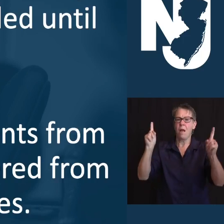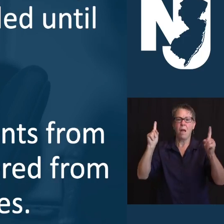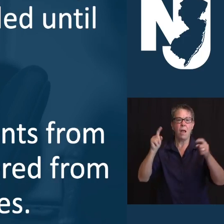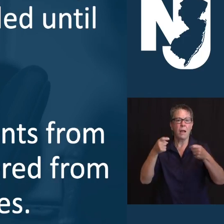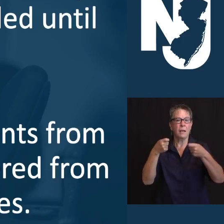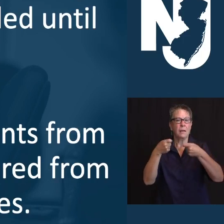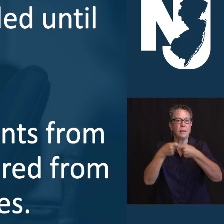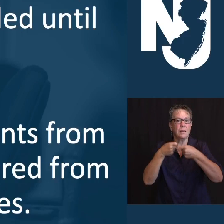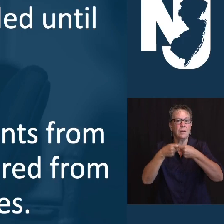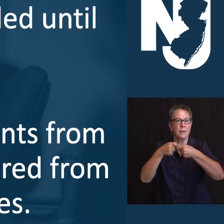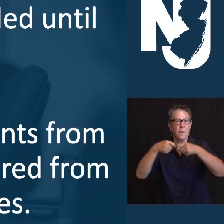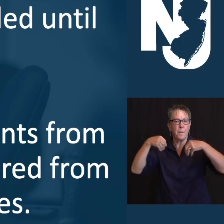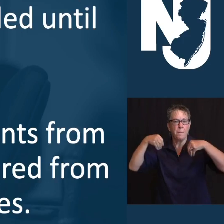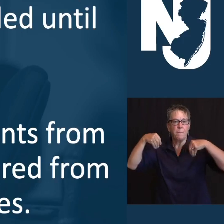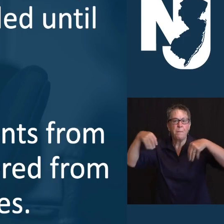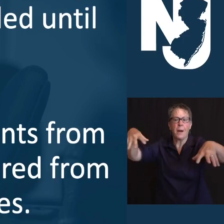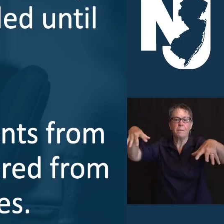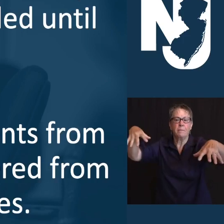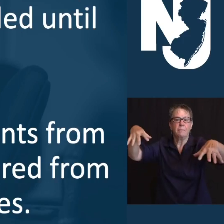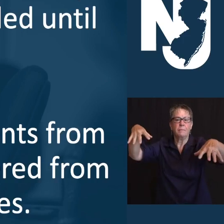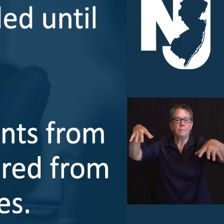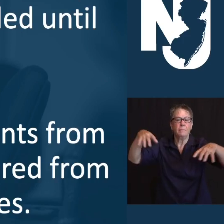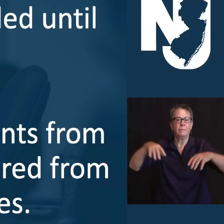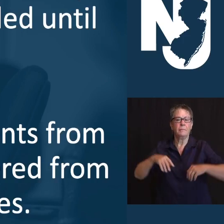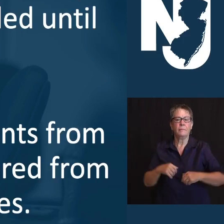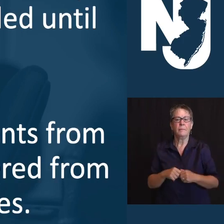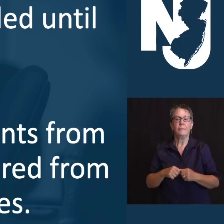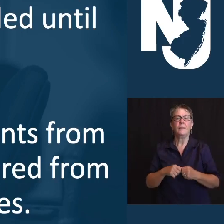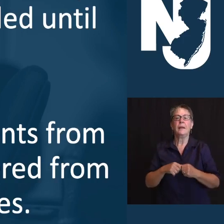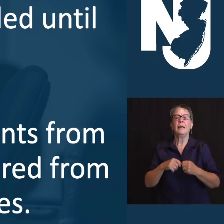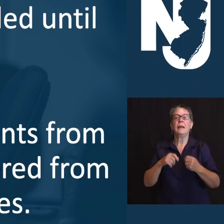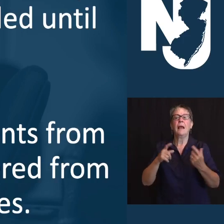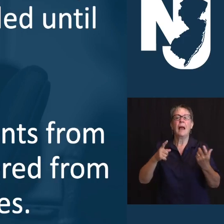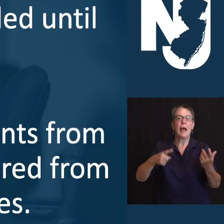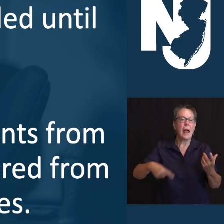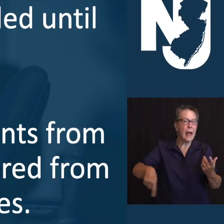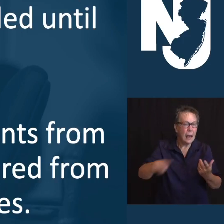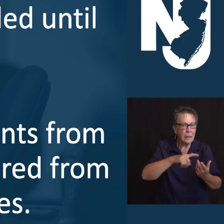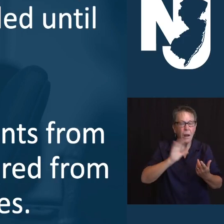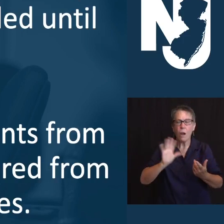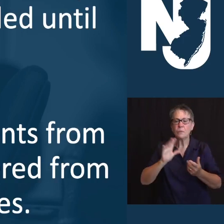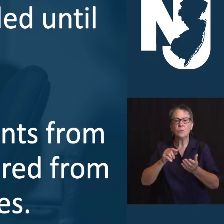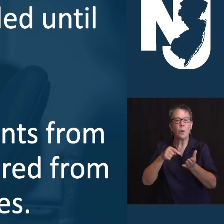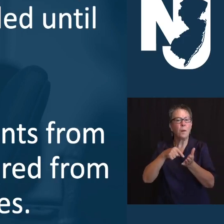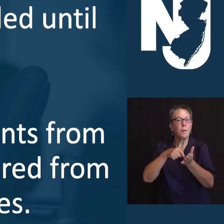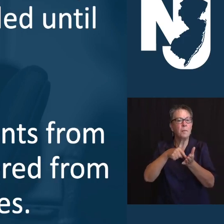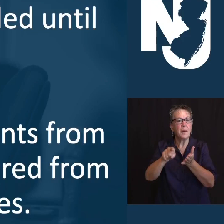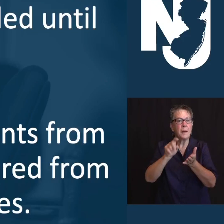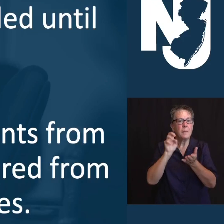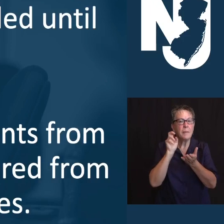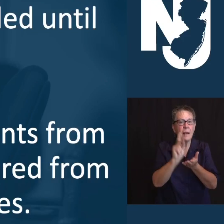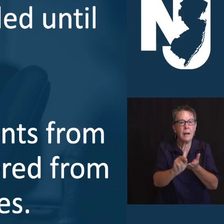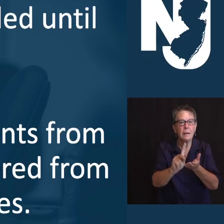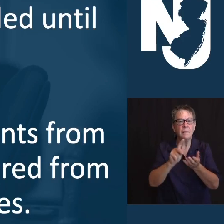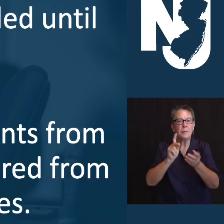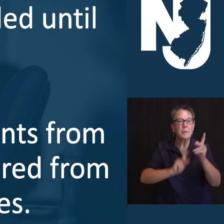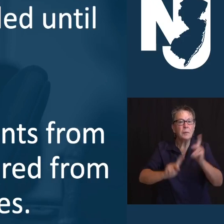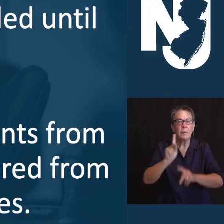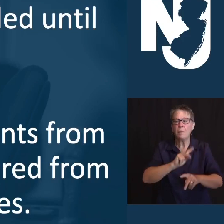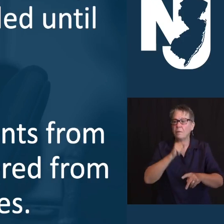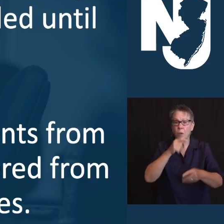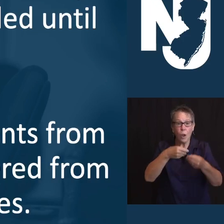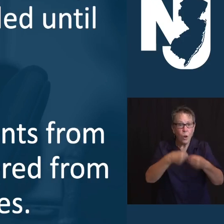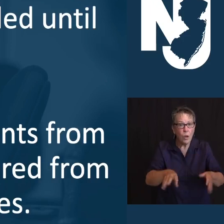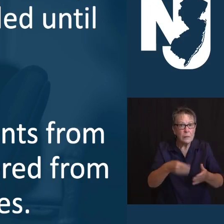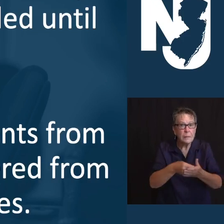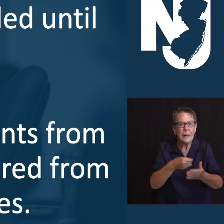of refrigeration. Before we go to the overnight numbers, a bunch of other quick items I want to give you. First of all, I thought the Democratic